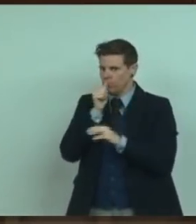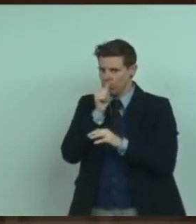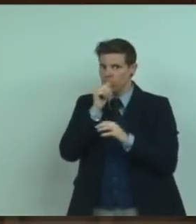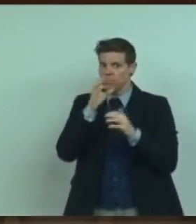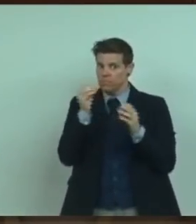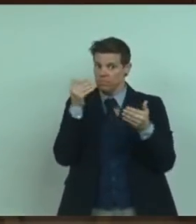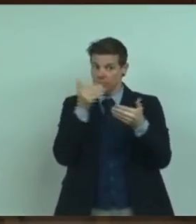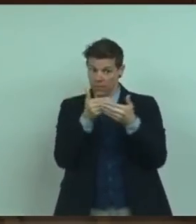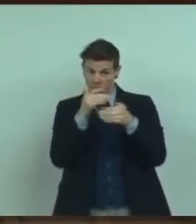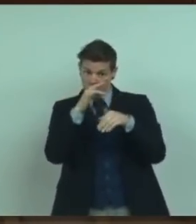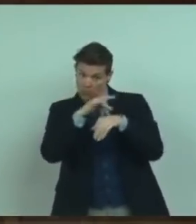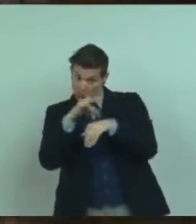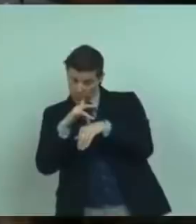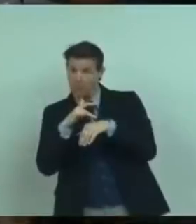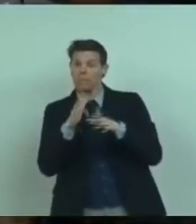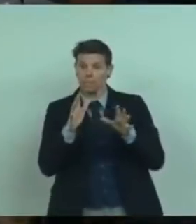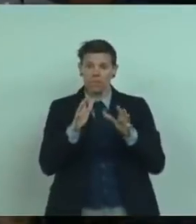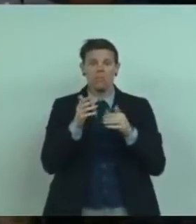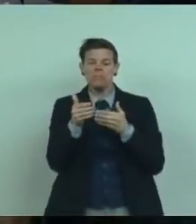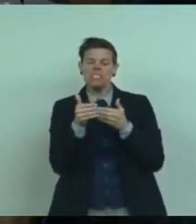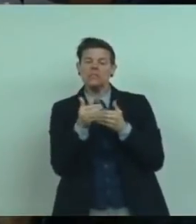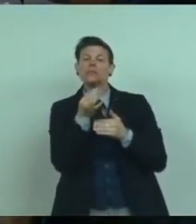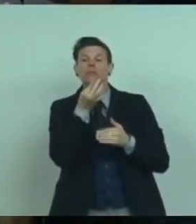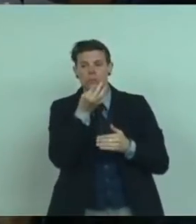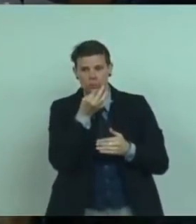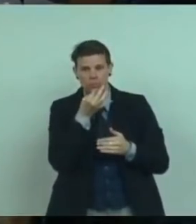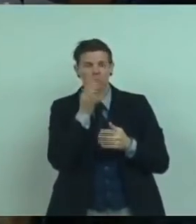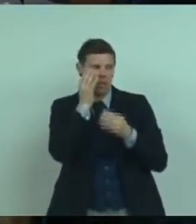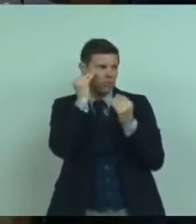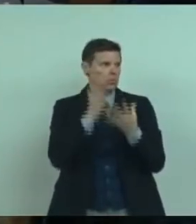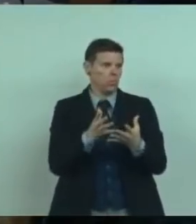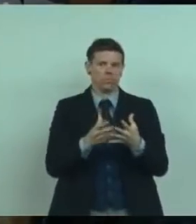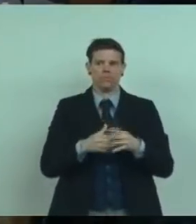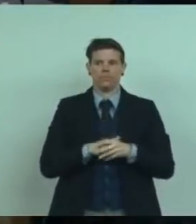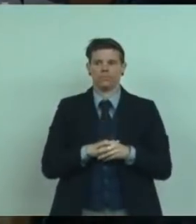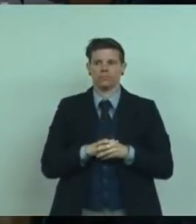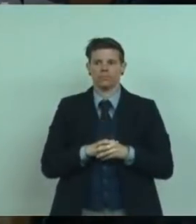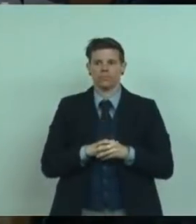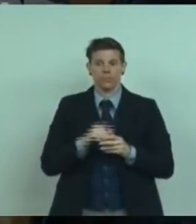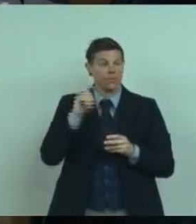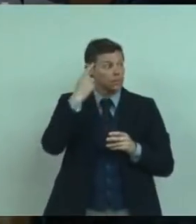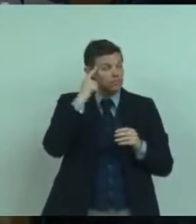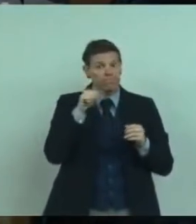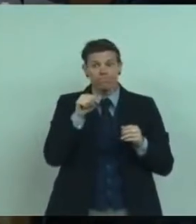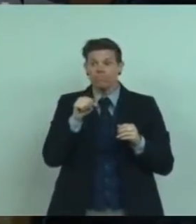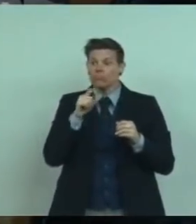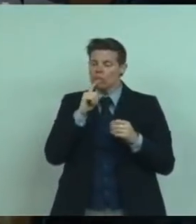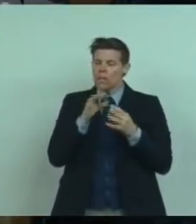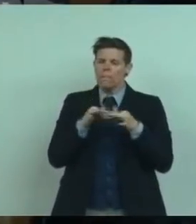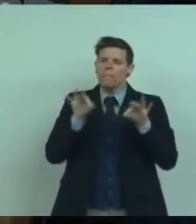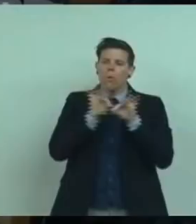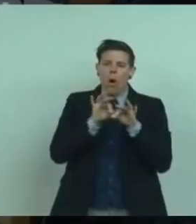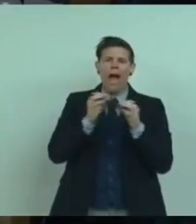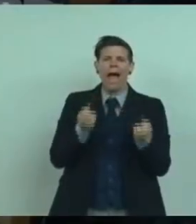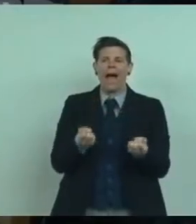those progress. And I want to hit this hard. It is critical that we know, right, how many tests are we doing and what kind of results are we getting. We can do